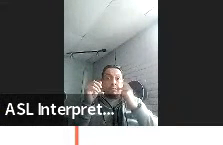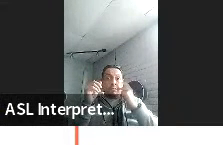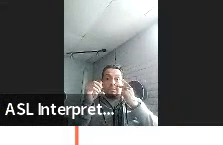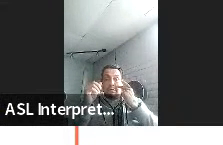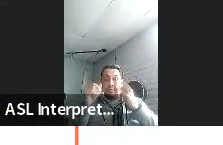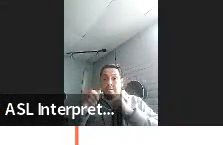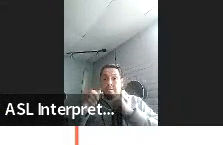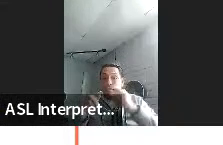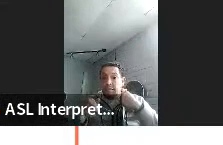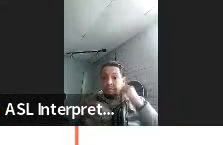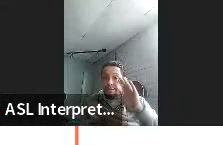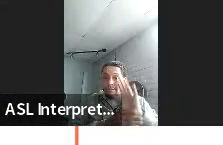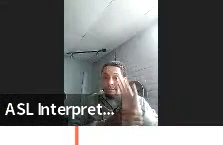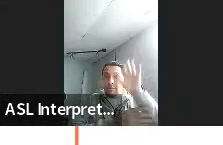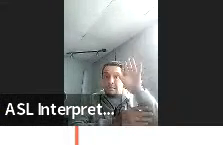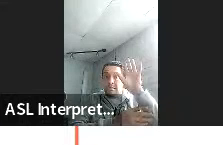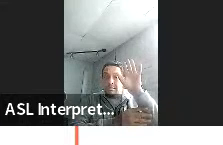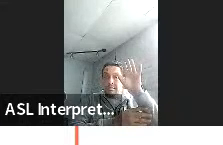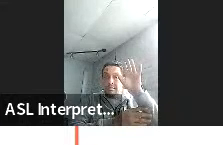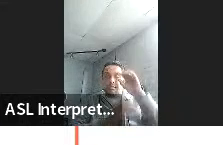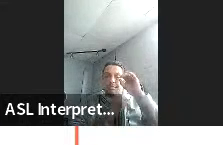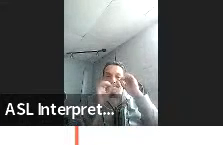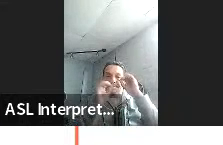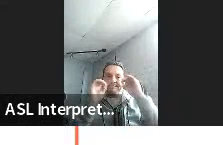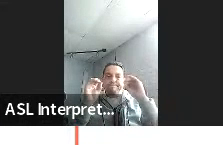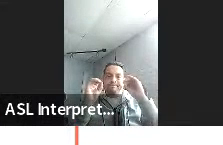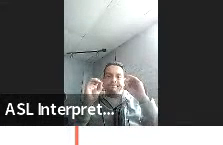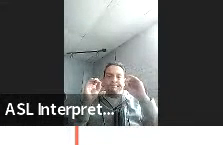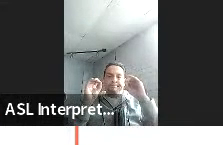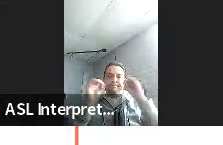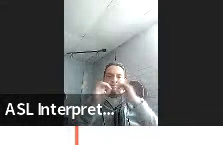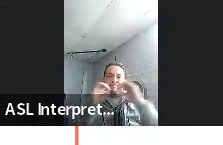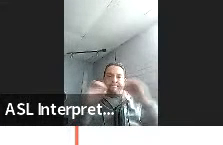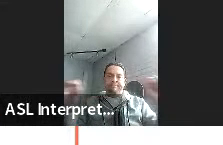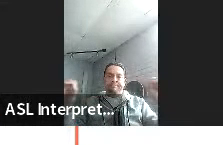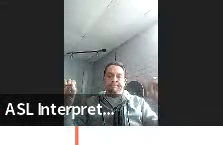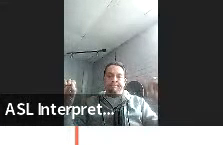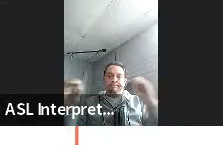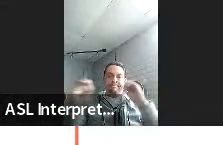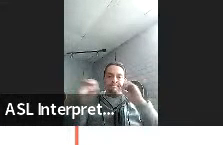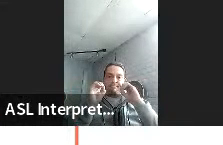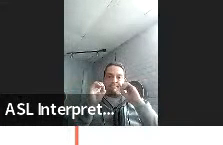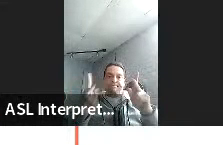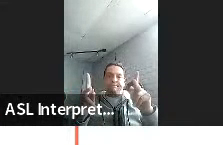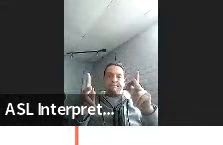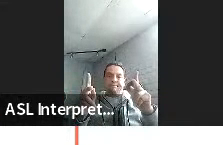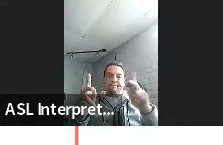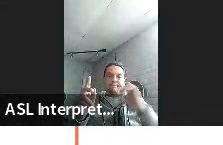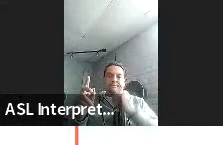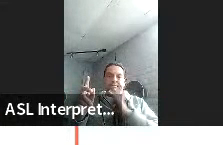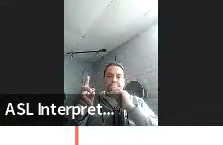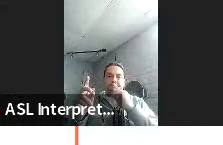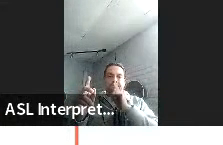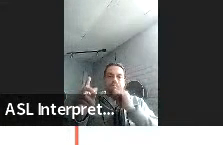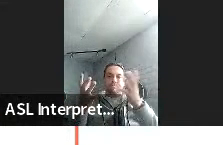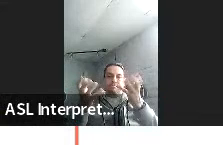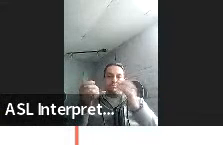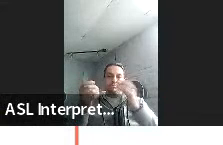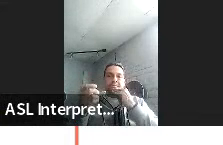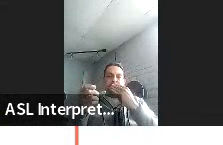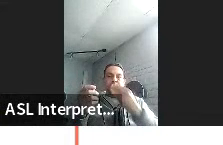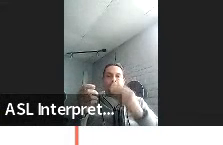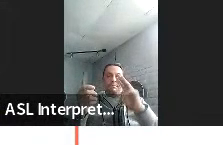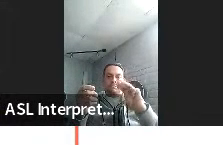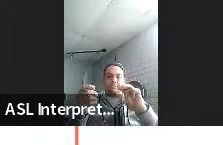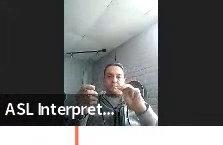have any raised hands. Okay. Well, I really want to first off thank you, Matt,